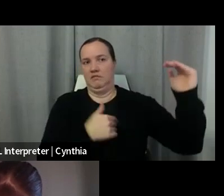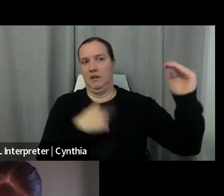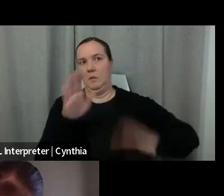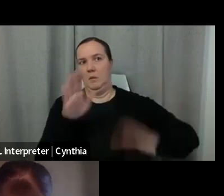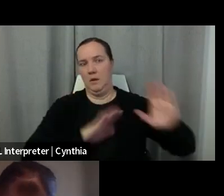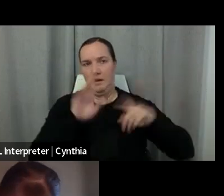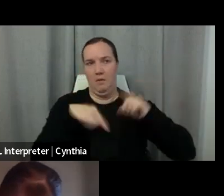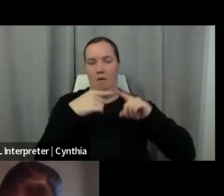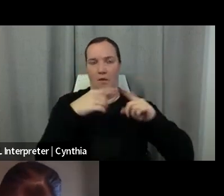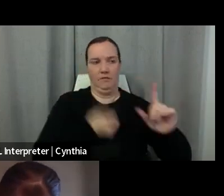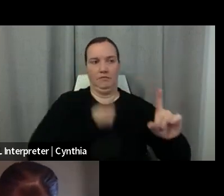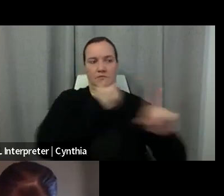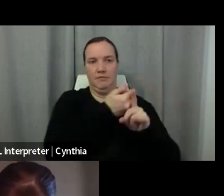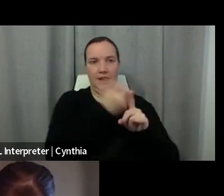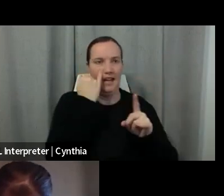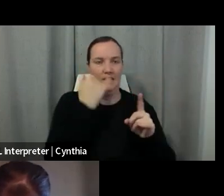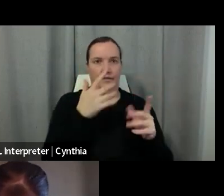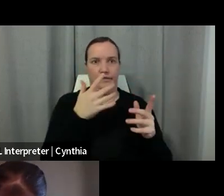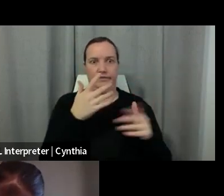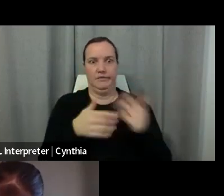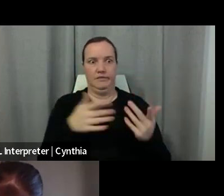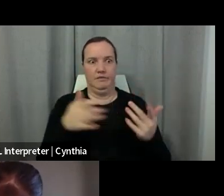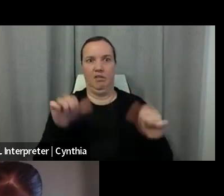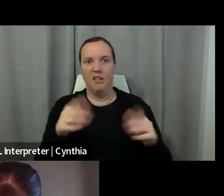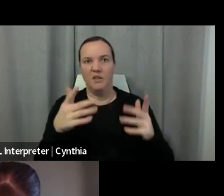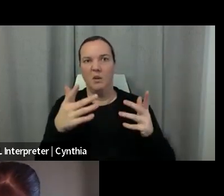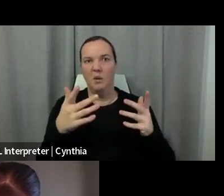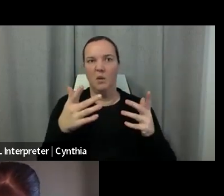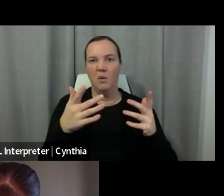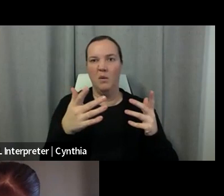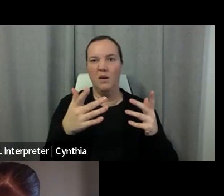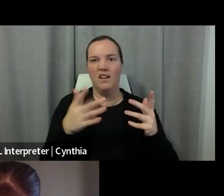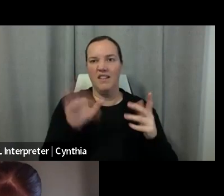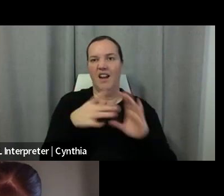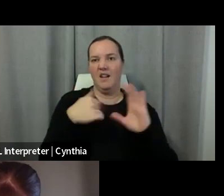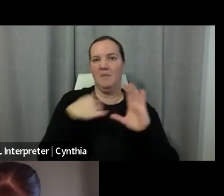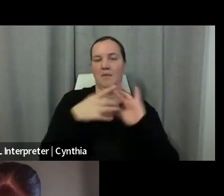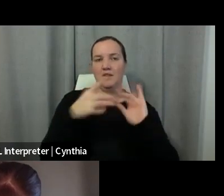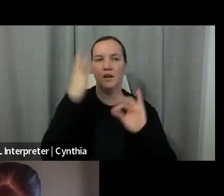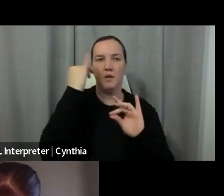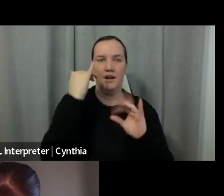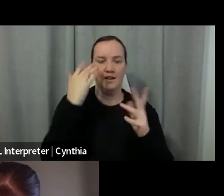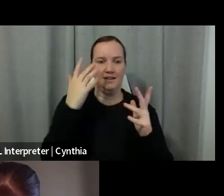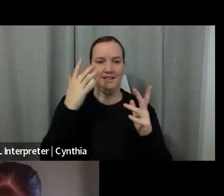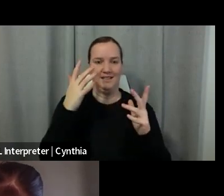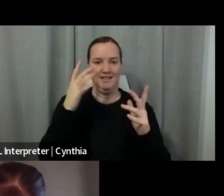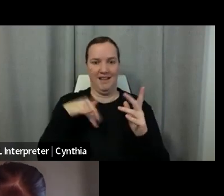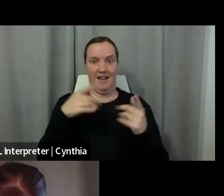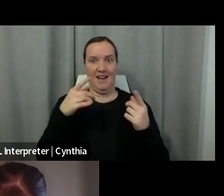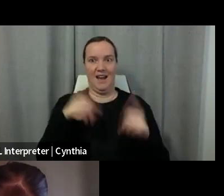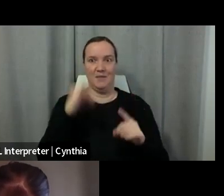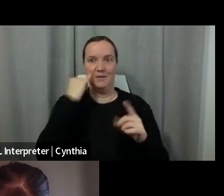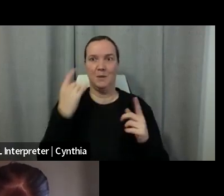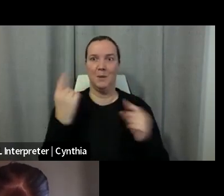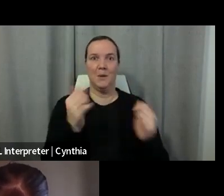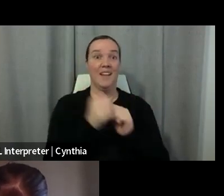impact and implications, particularly if it doesn't go well, right? So I was just flagging that one because it's always the sort of elephant in the room around, do we do this with everyone when